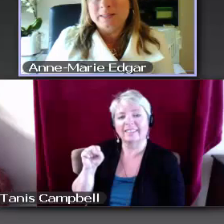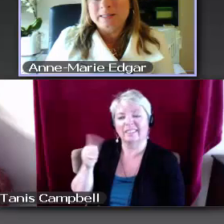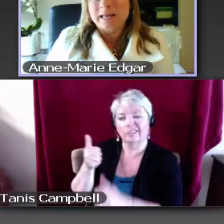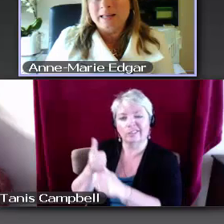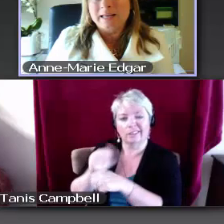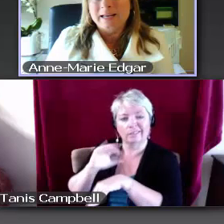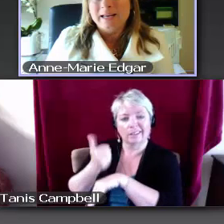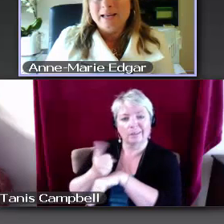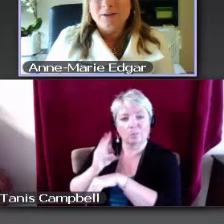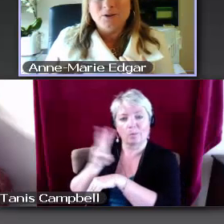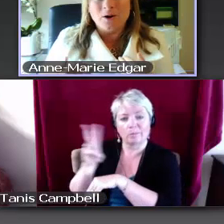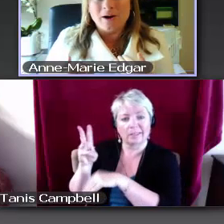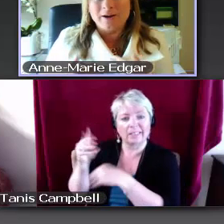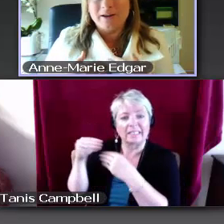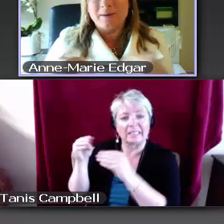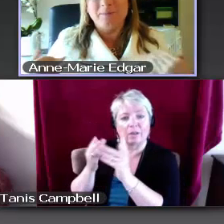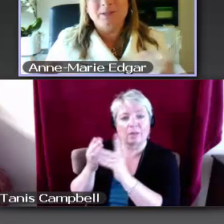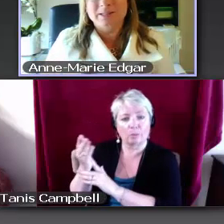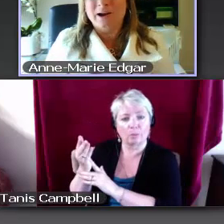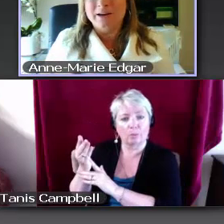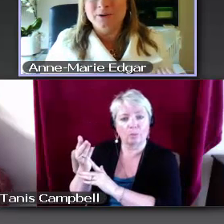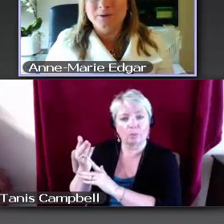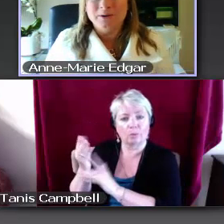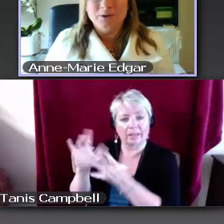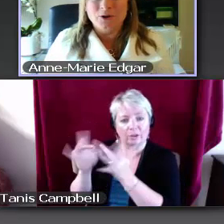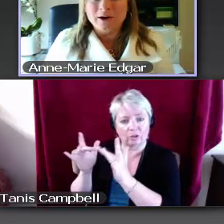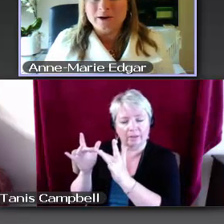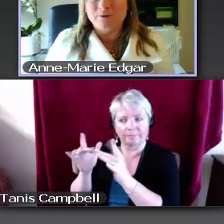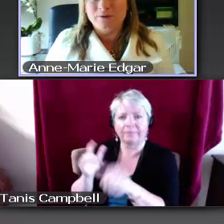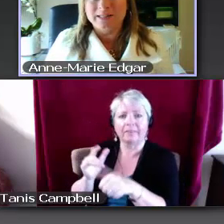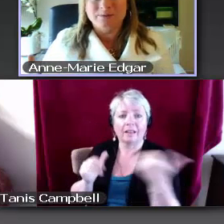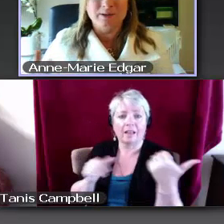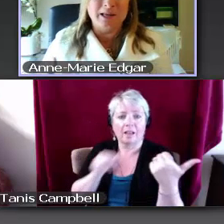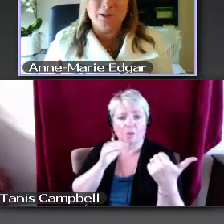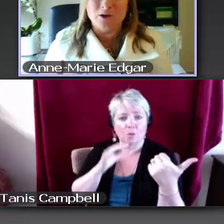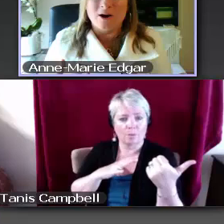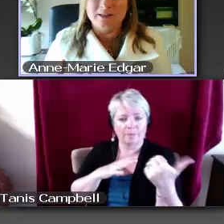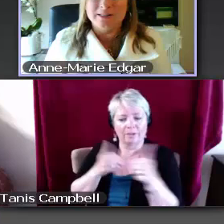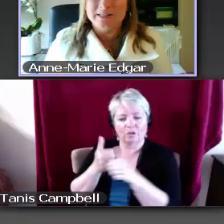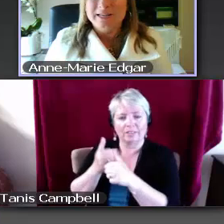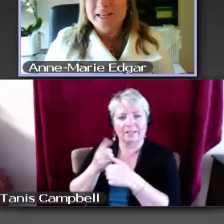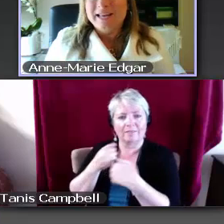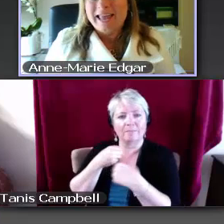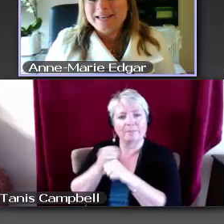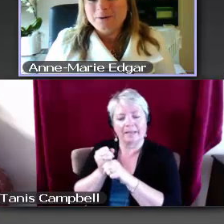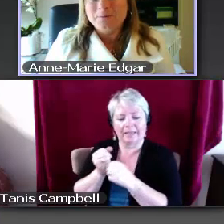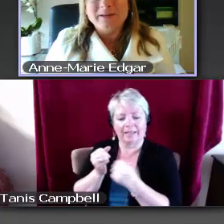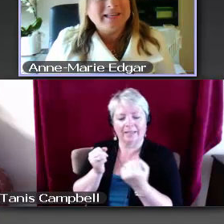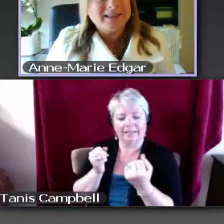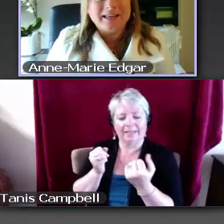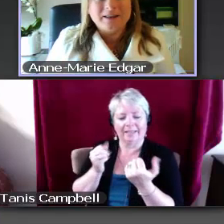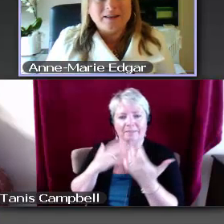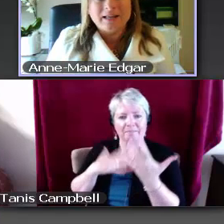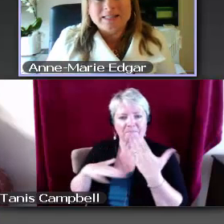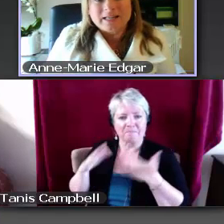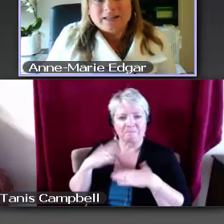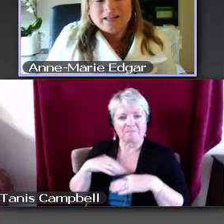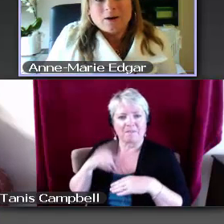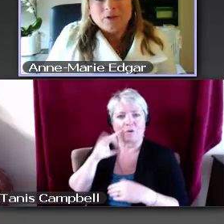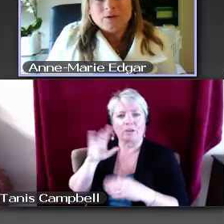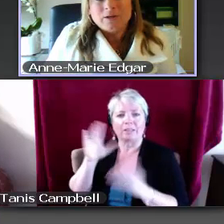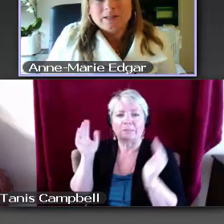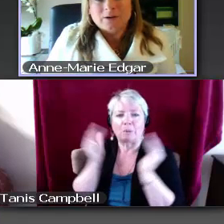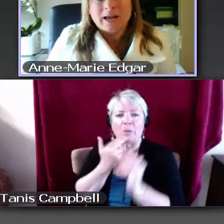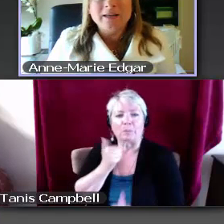who was selling designer dog outfits for little dogs. And really